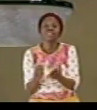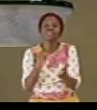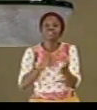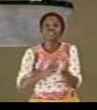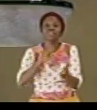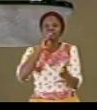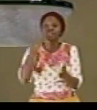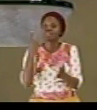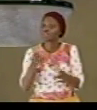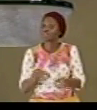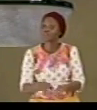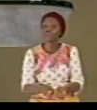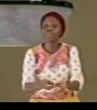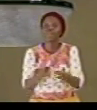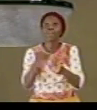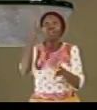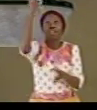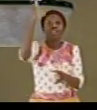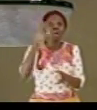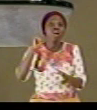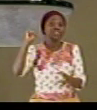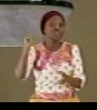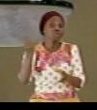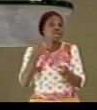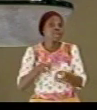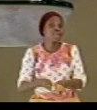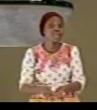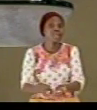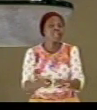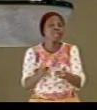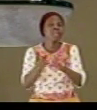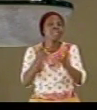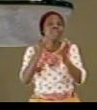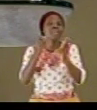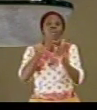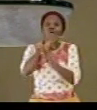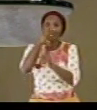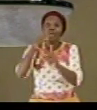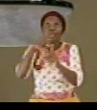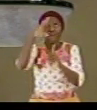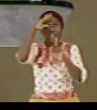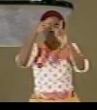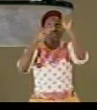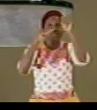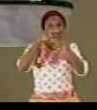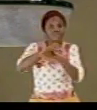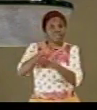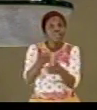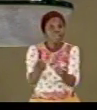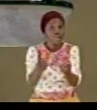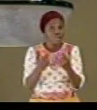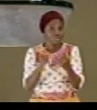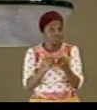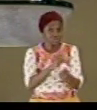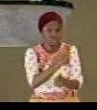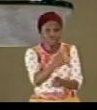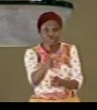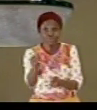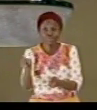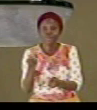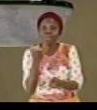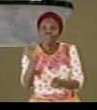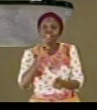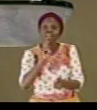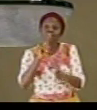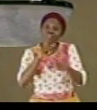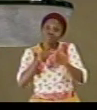See the way, God's way. When His message comes to you, there is